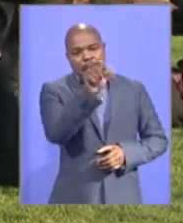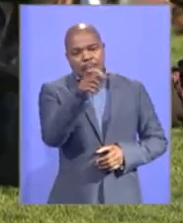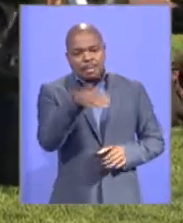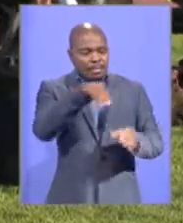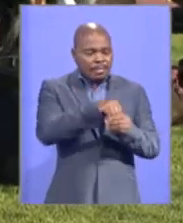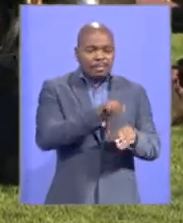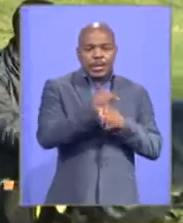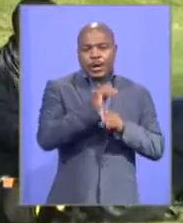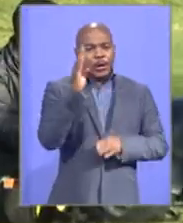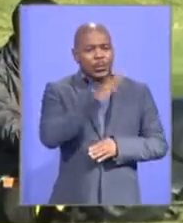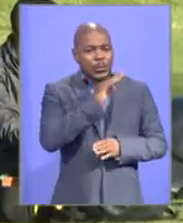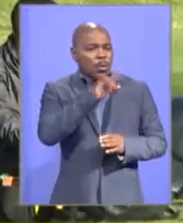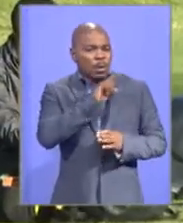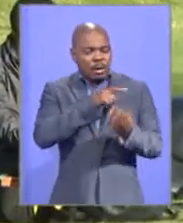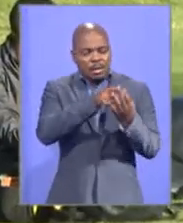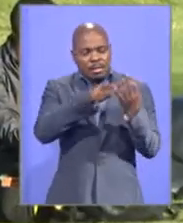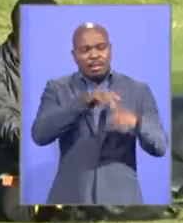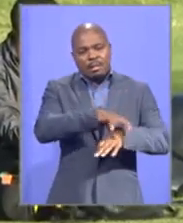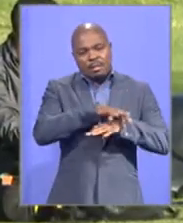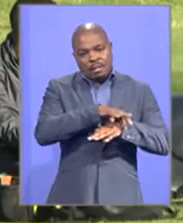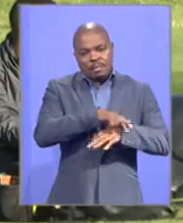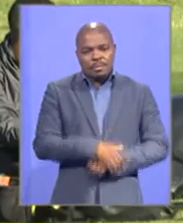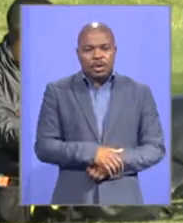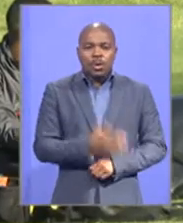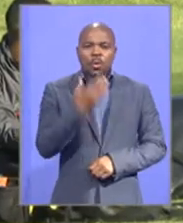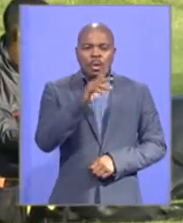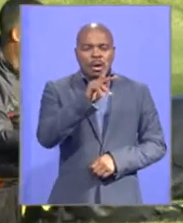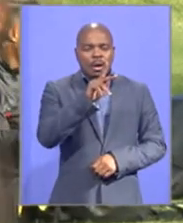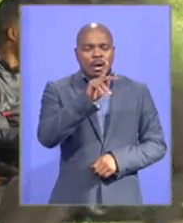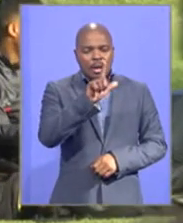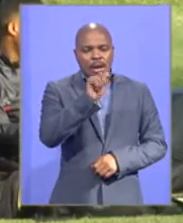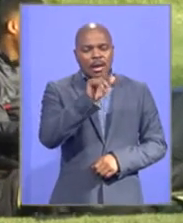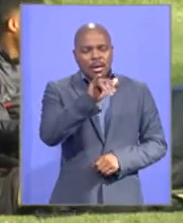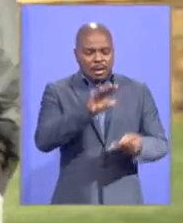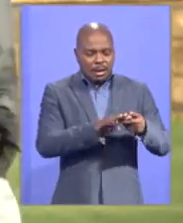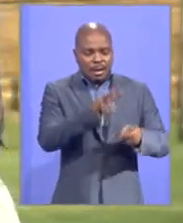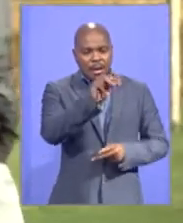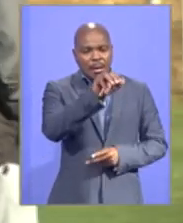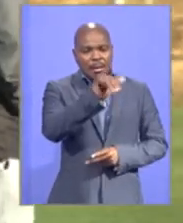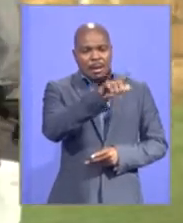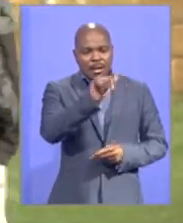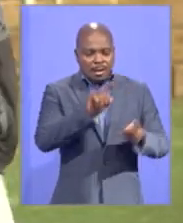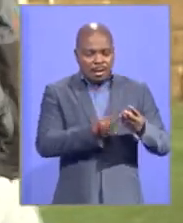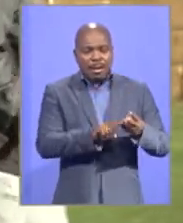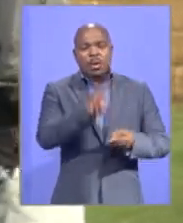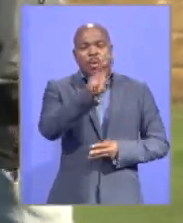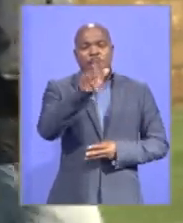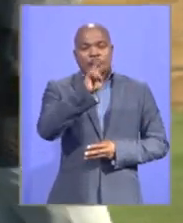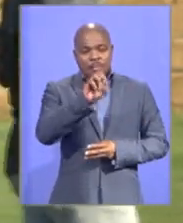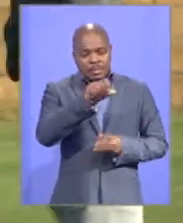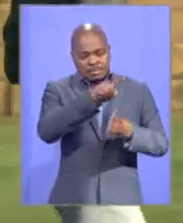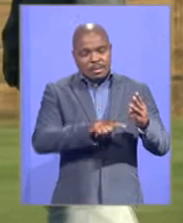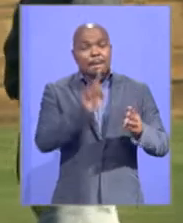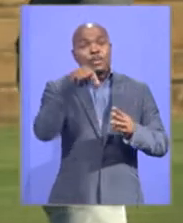karolo boikwetlisong ba kajeno ka lebaka la ho tswa dikotsi e leng Lyle K, Innocent Maela le mokapteni Williams empa ba lebeletse ho ba